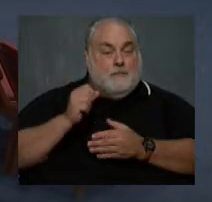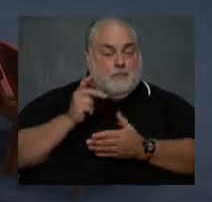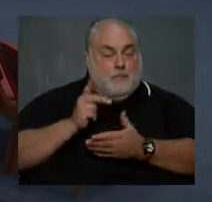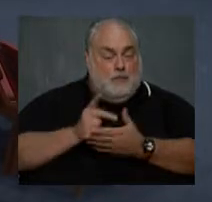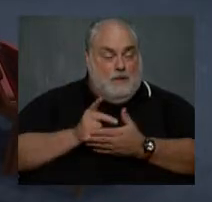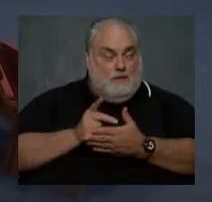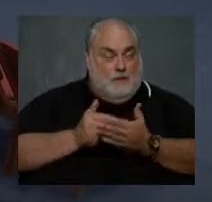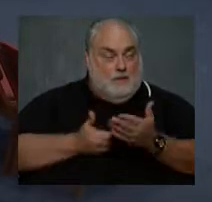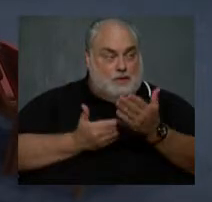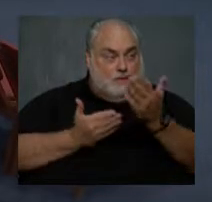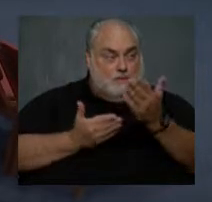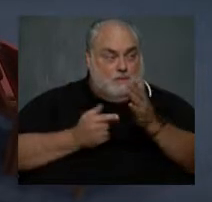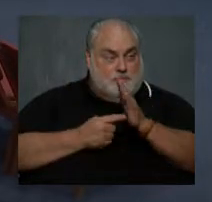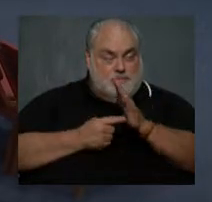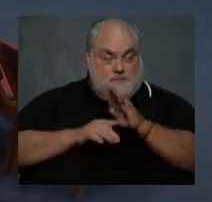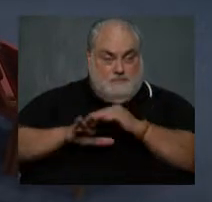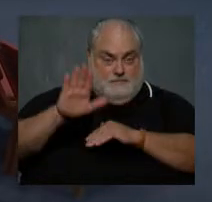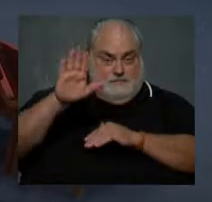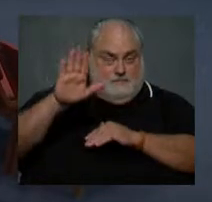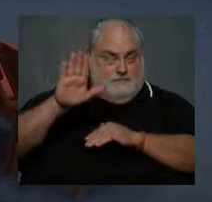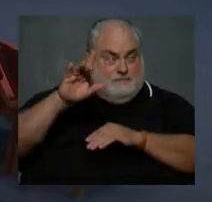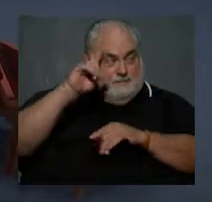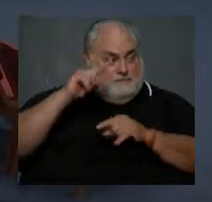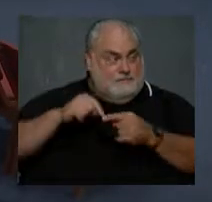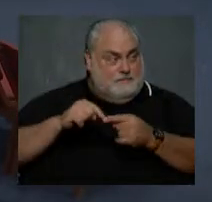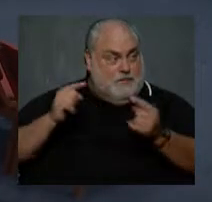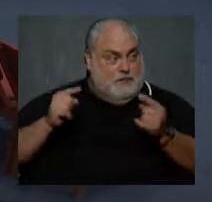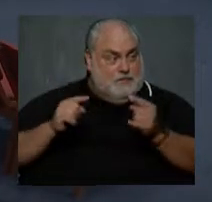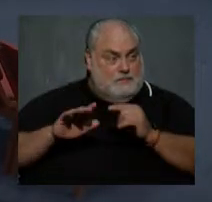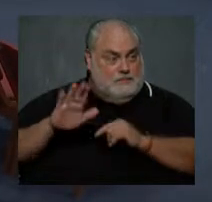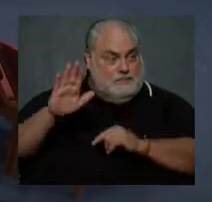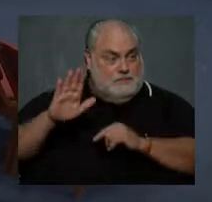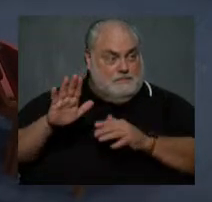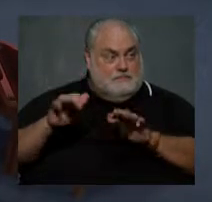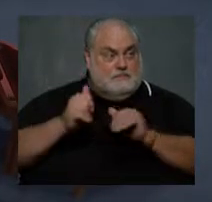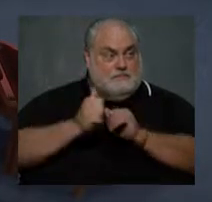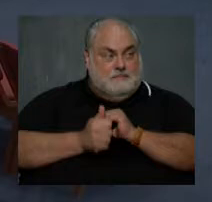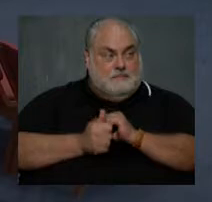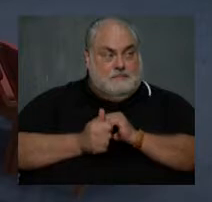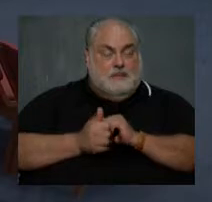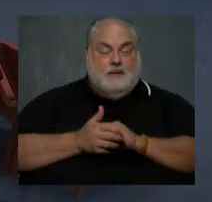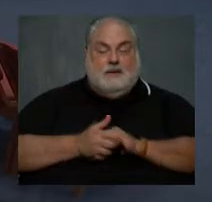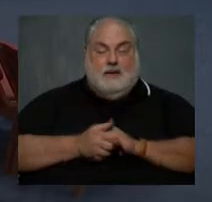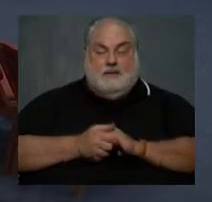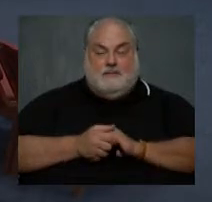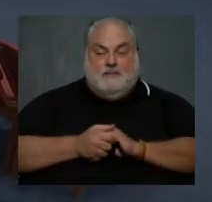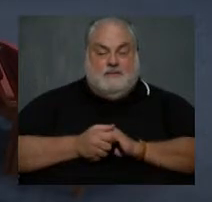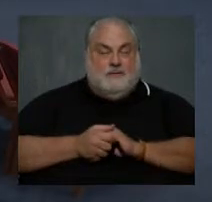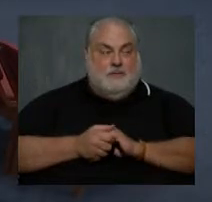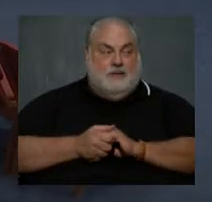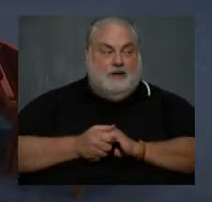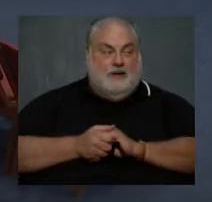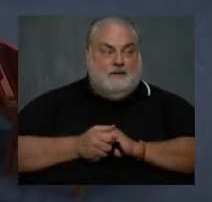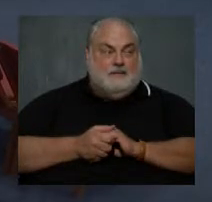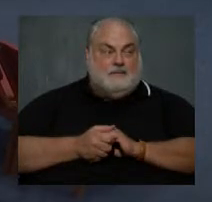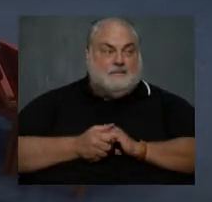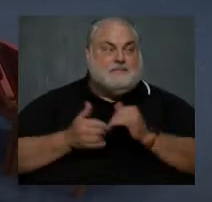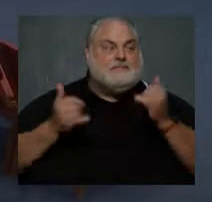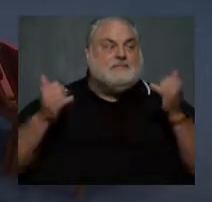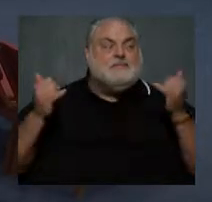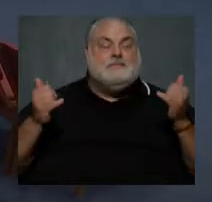of that motion? Those who do not? Okay. Items is deferred.